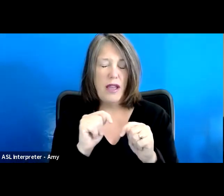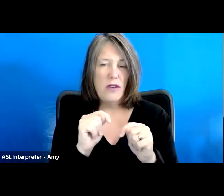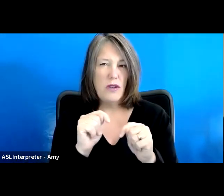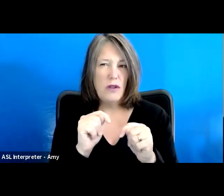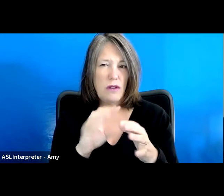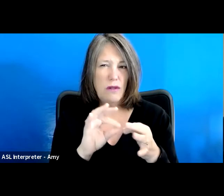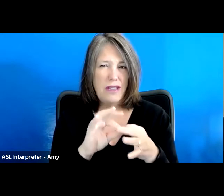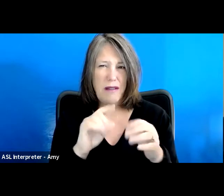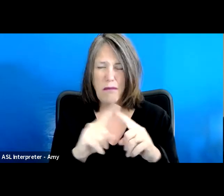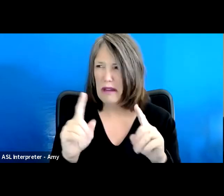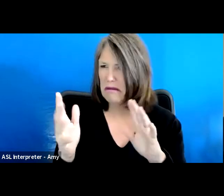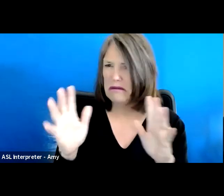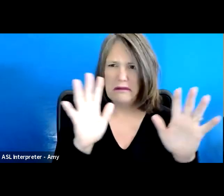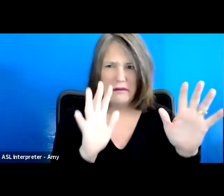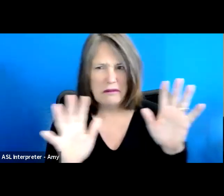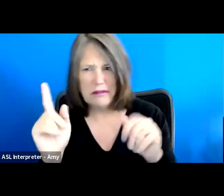having trouble finding the chat right now